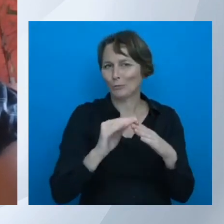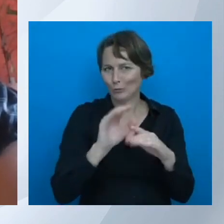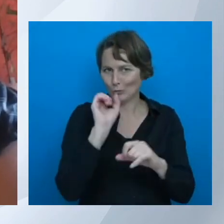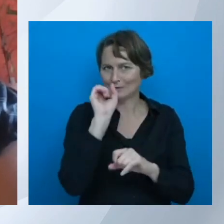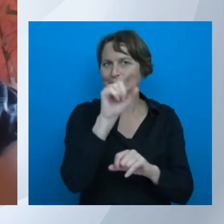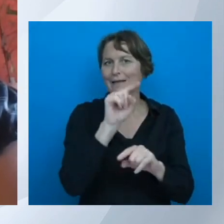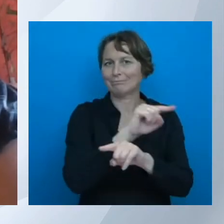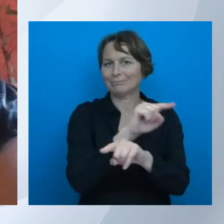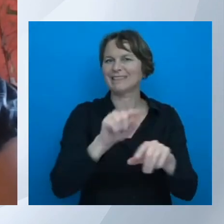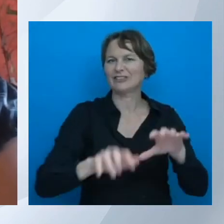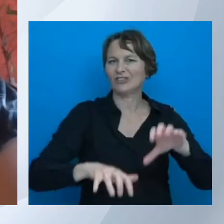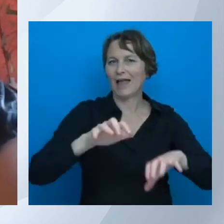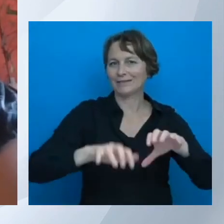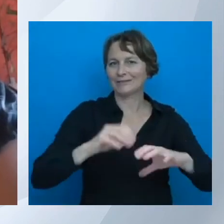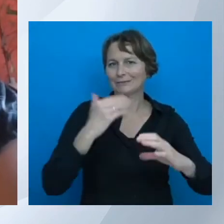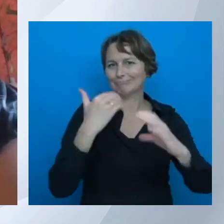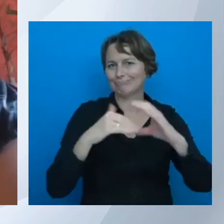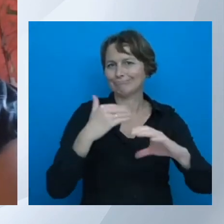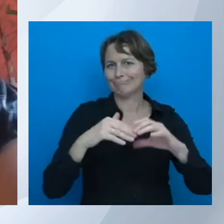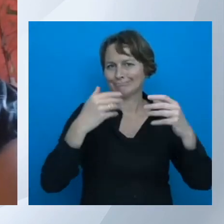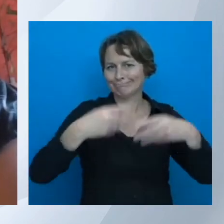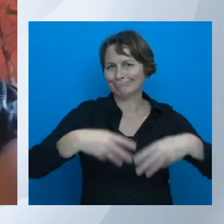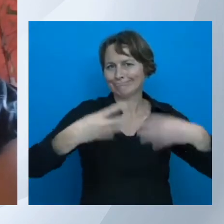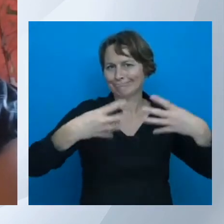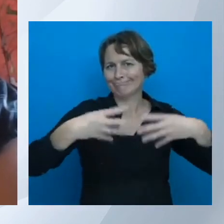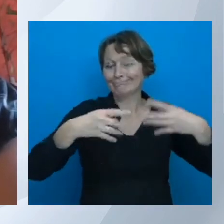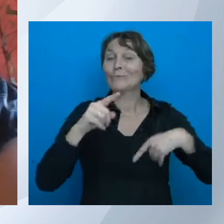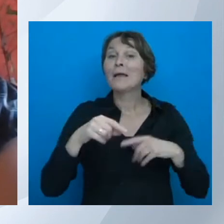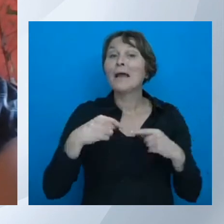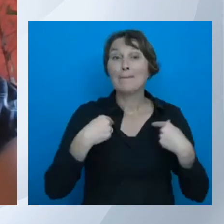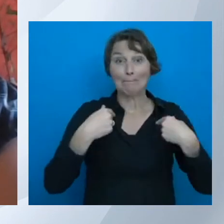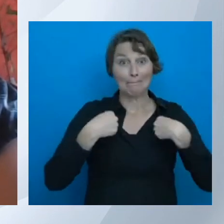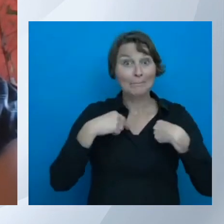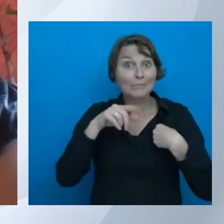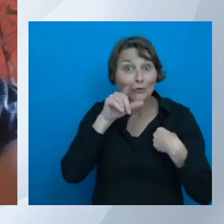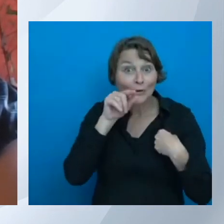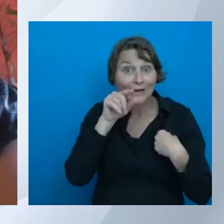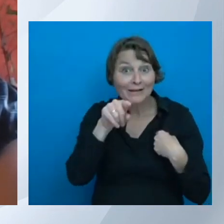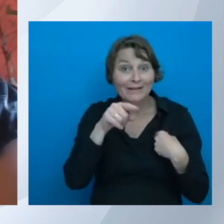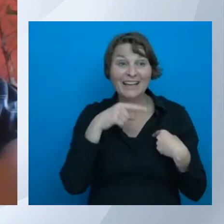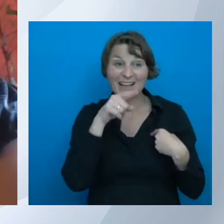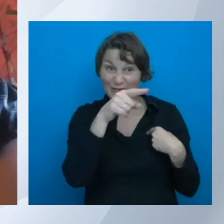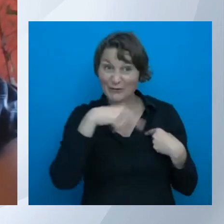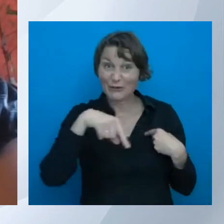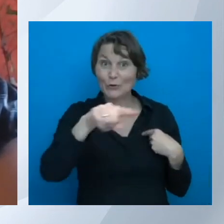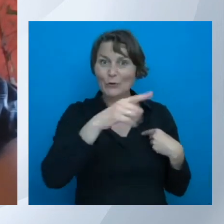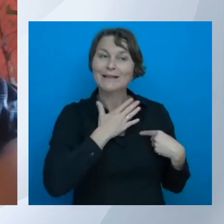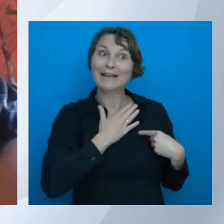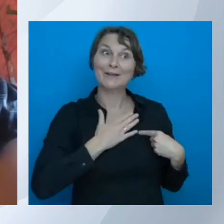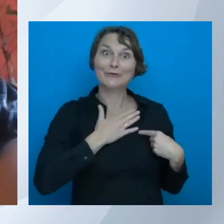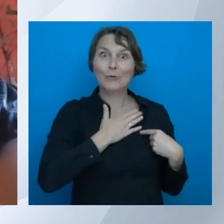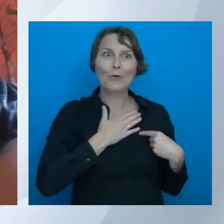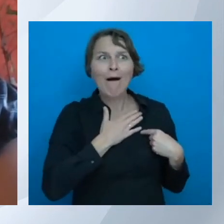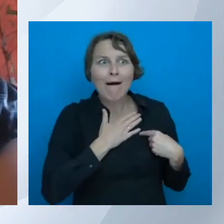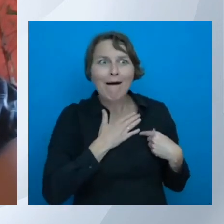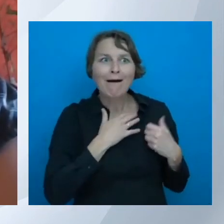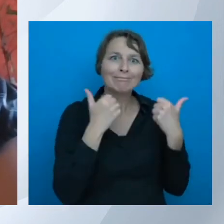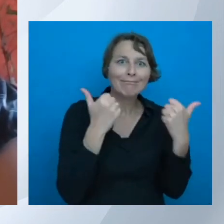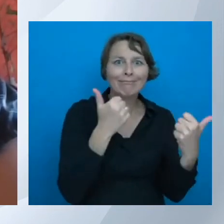on Twitter. By the way, if you enjoy this event, please tweet about it using